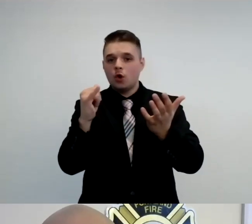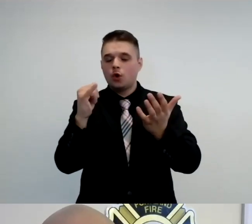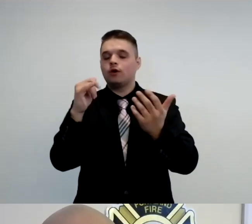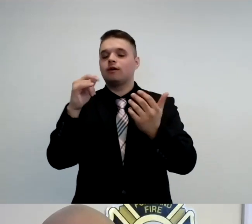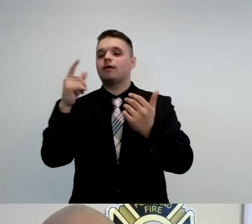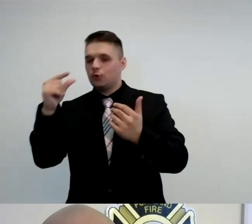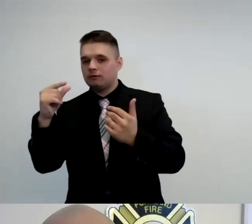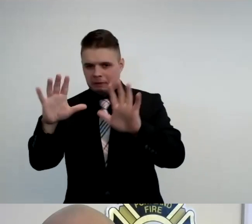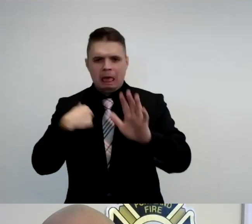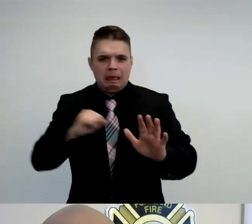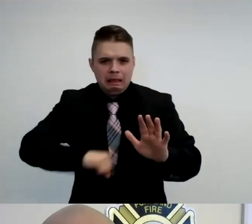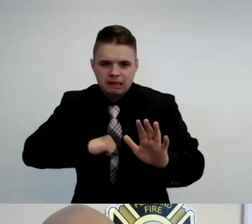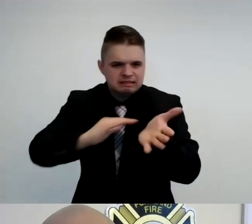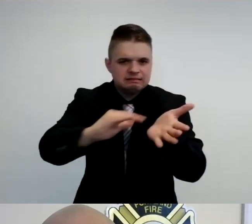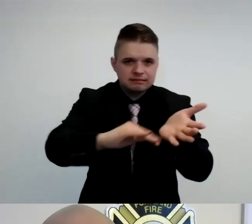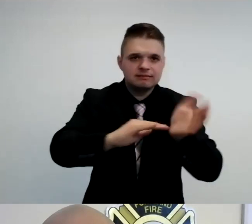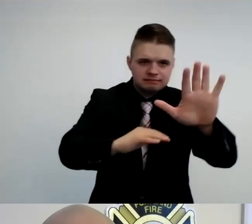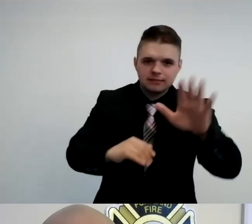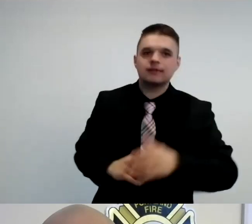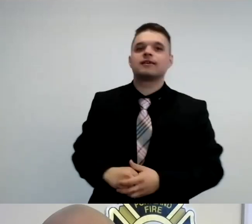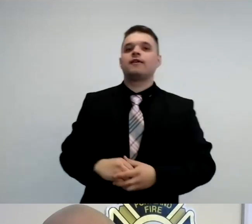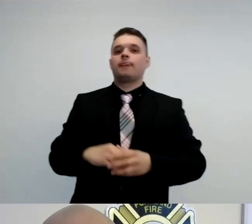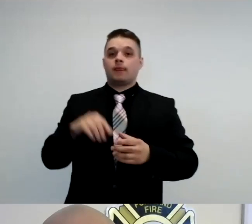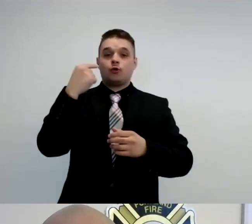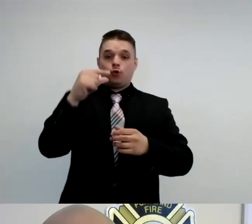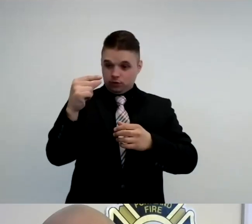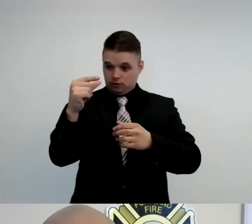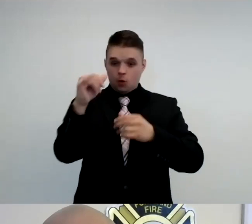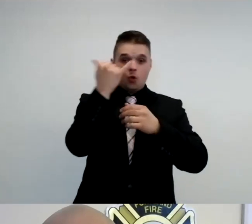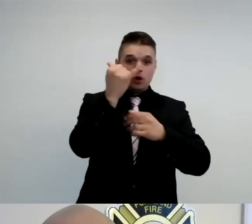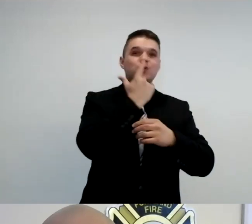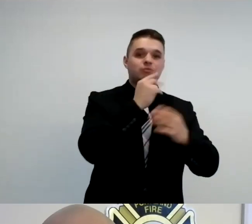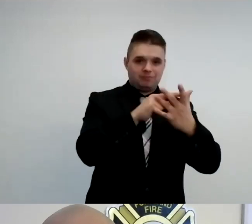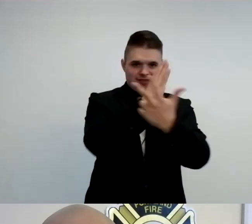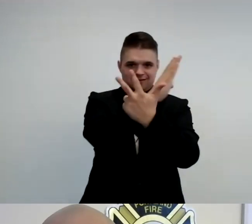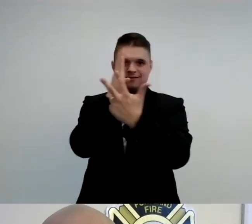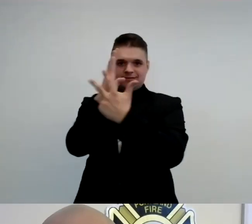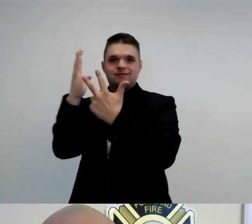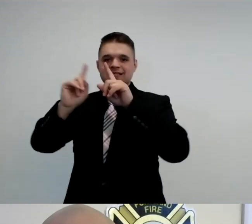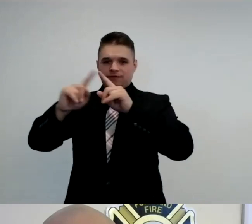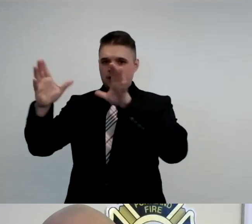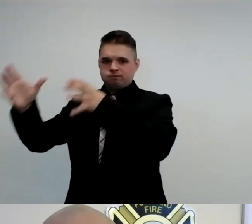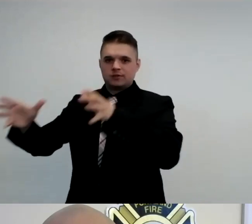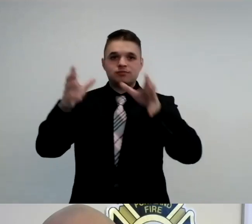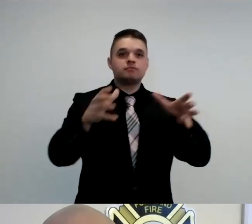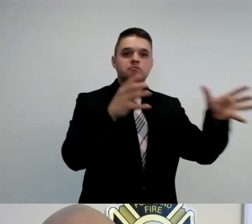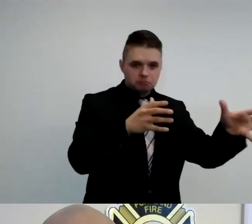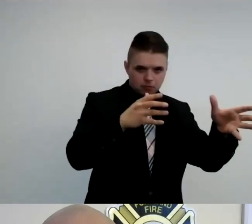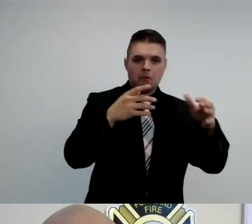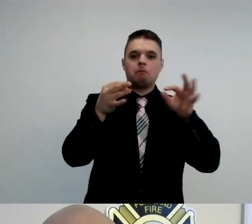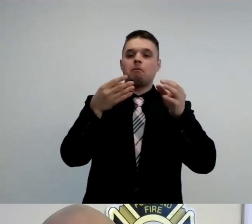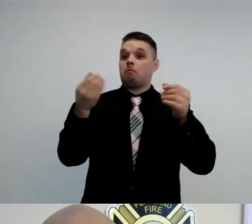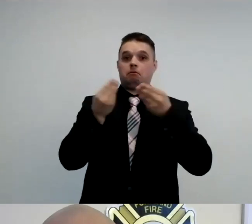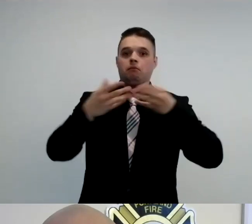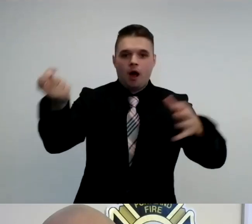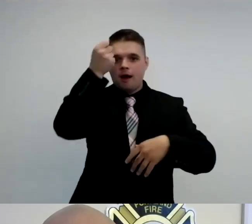and green categories that signaled how sick somebody needed to be and where they should seek care depending on how ill they were. So I really feel